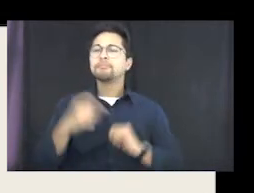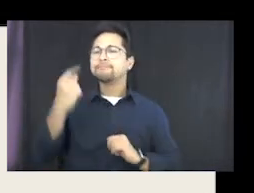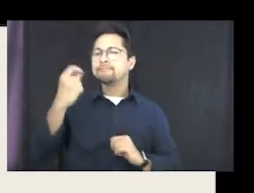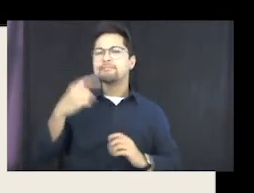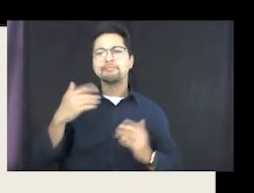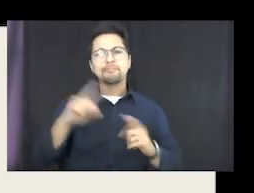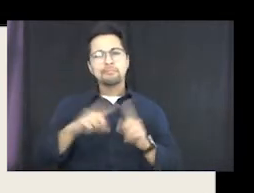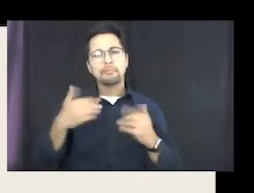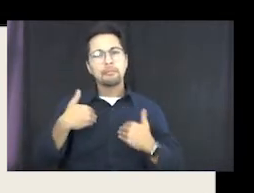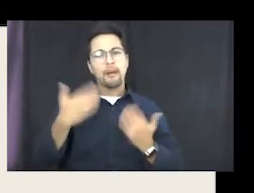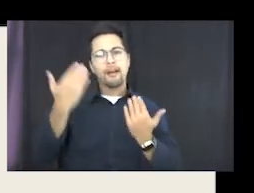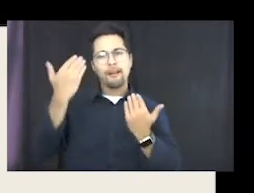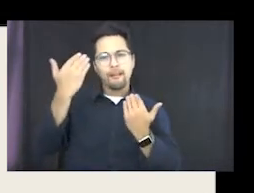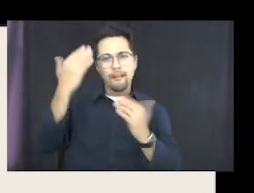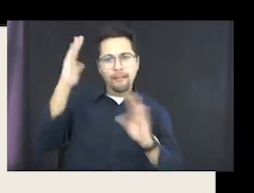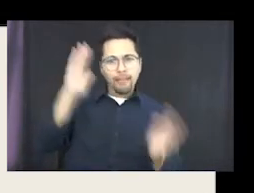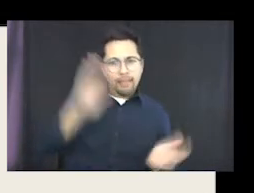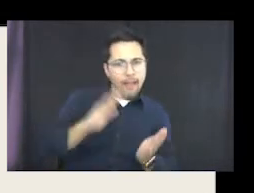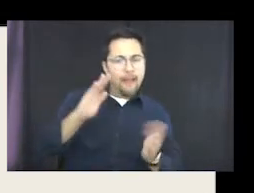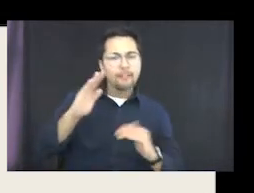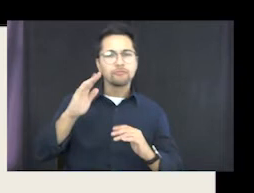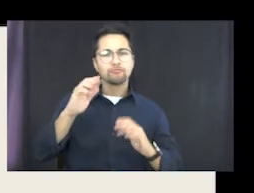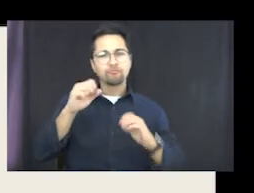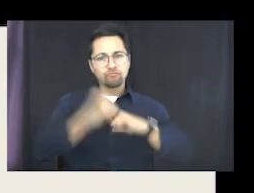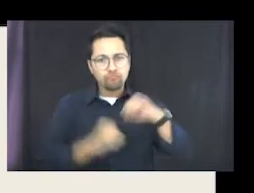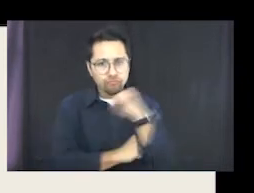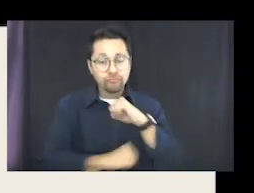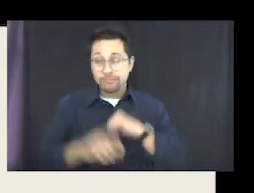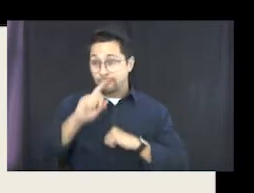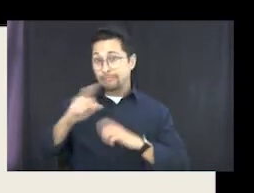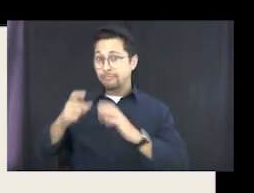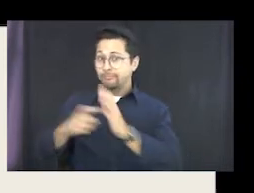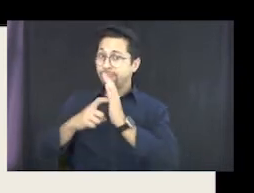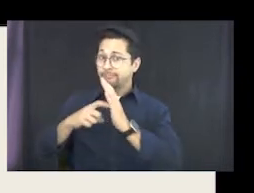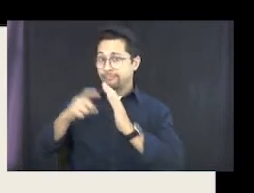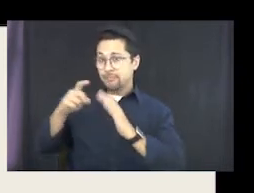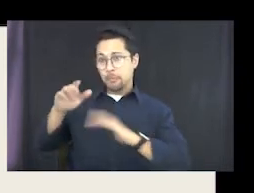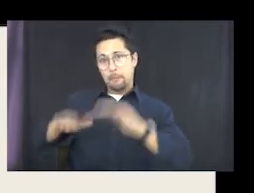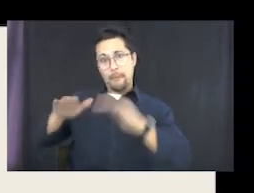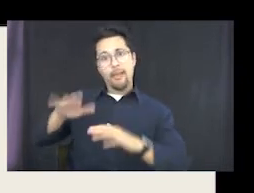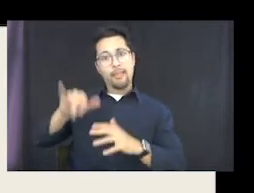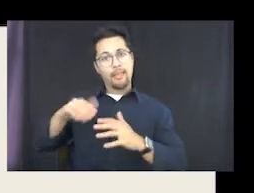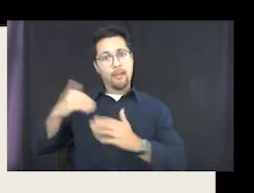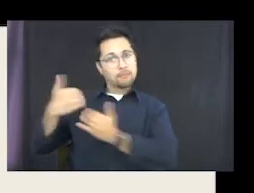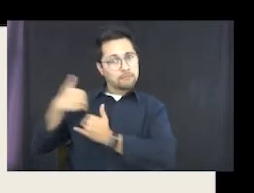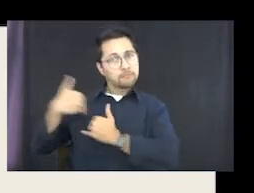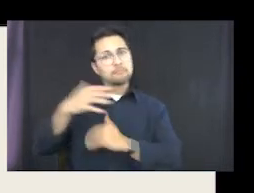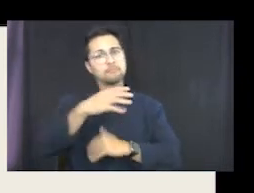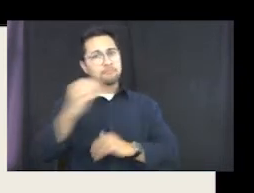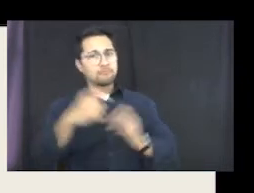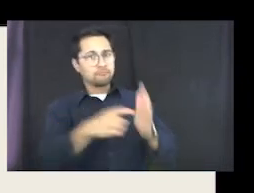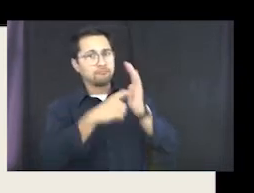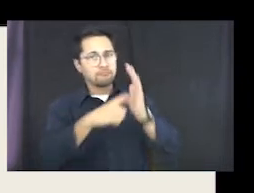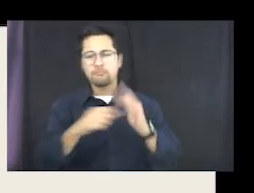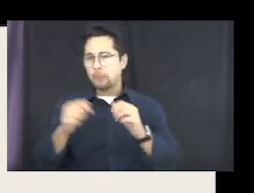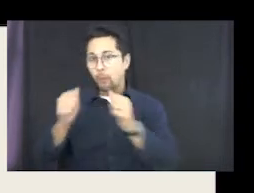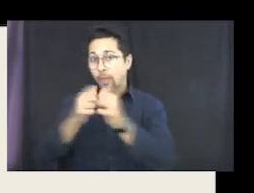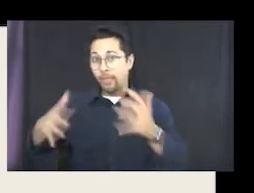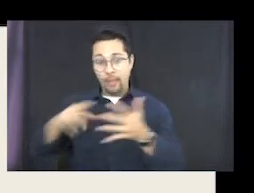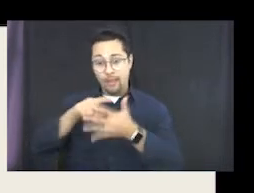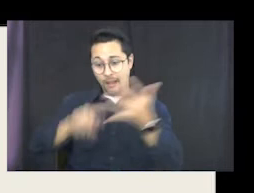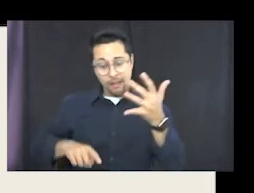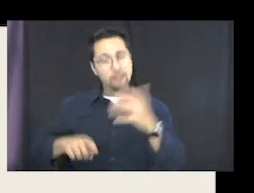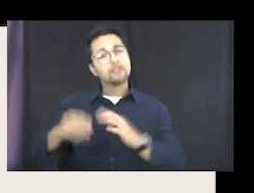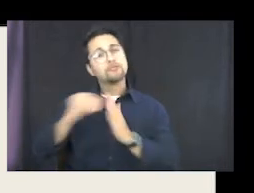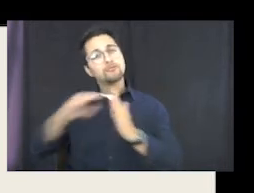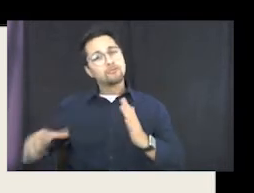external structure, and executive functioning skills are needed to be successful in balancing these responsibilities and demands. Without these skills, students with